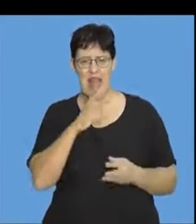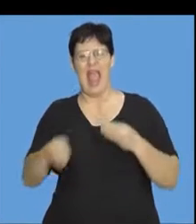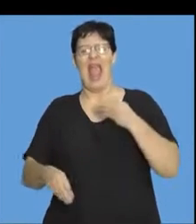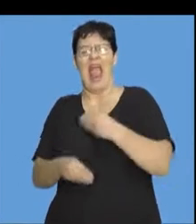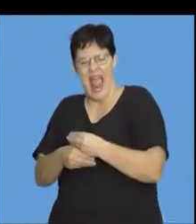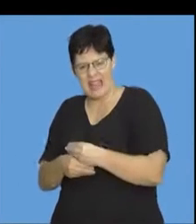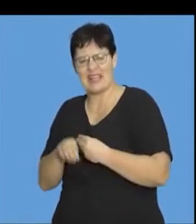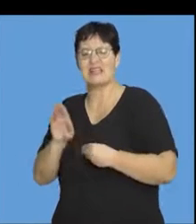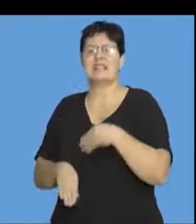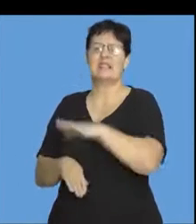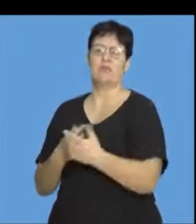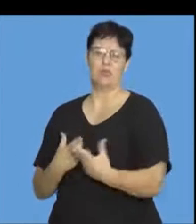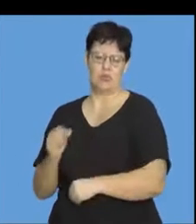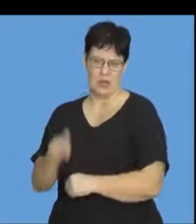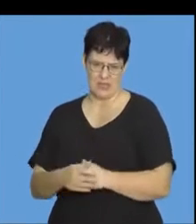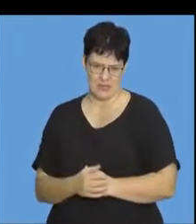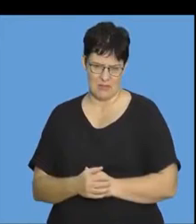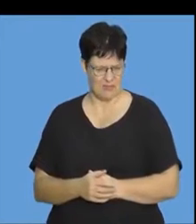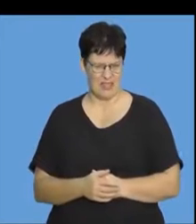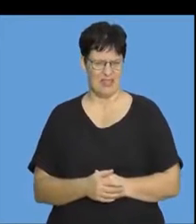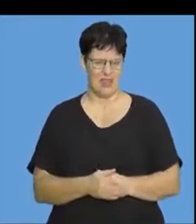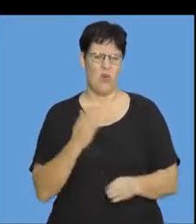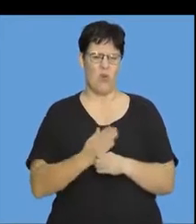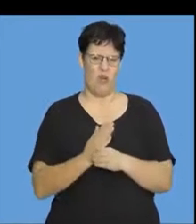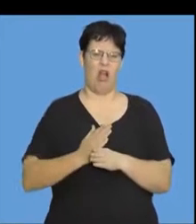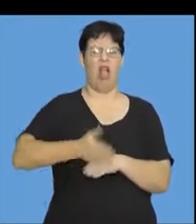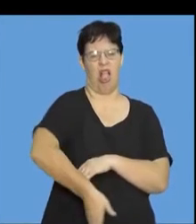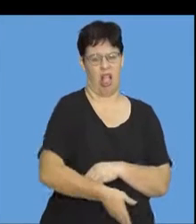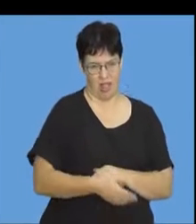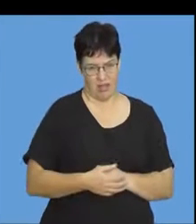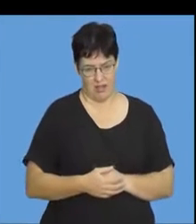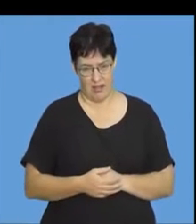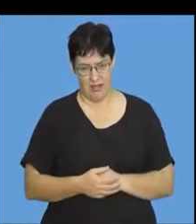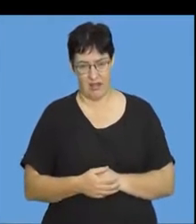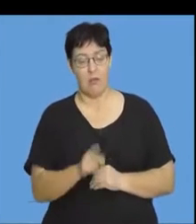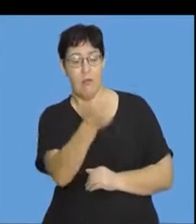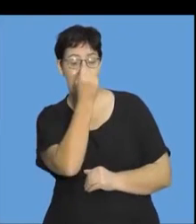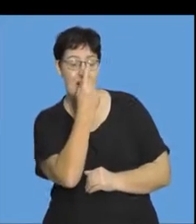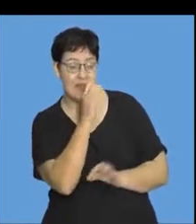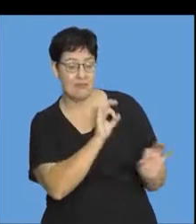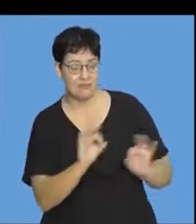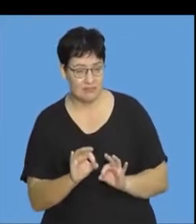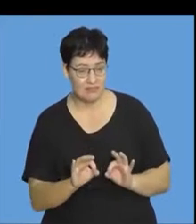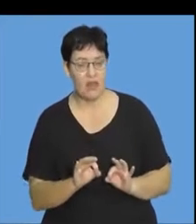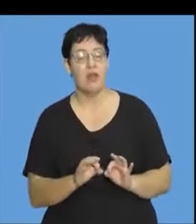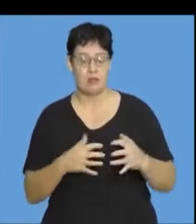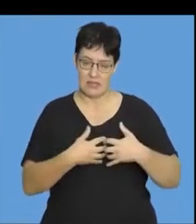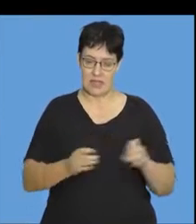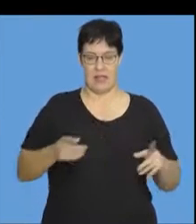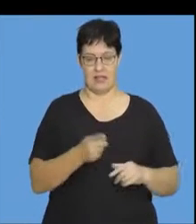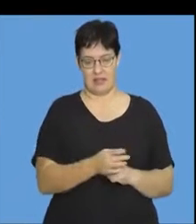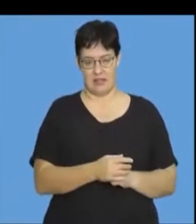additional step that you will need to do, which is kind of a lot of work. But for you to understand this, you're practicing, start